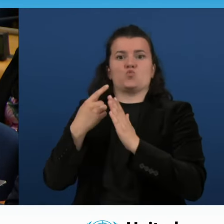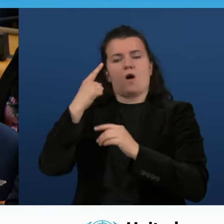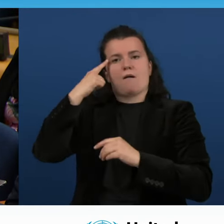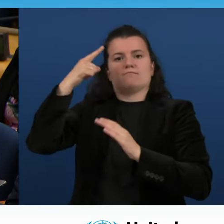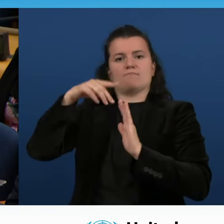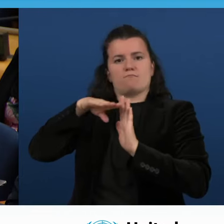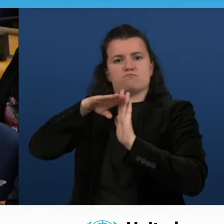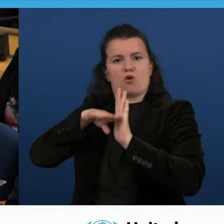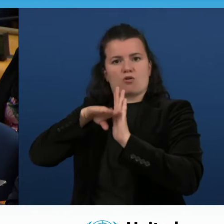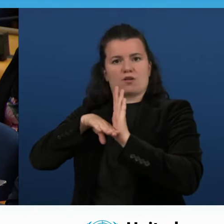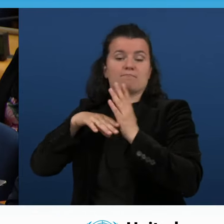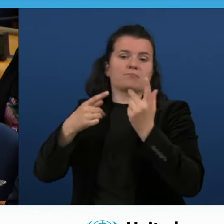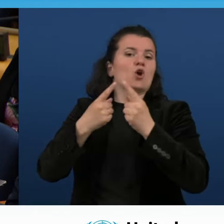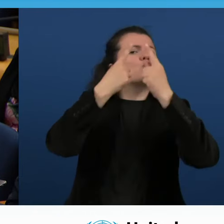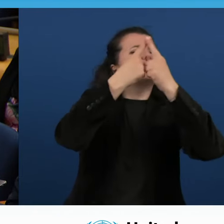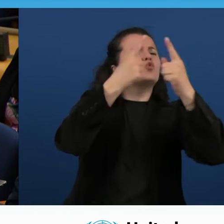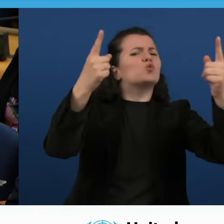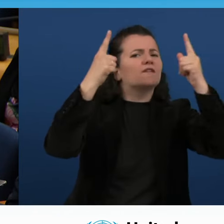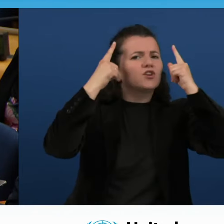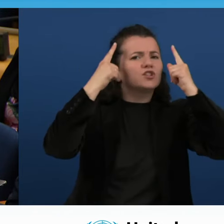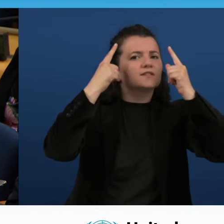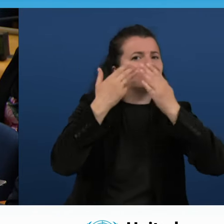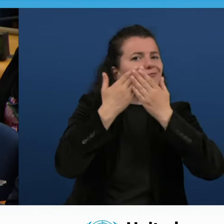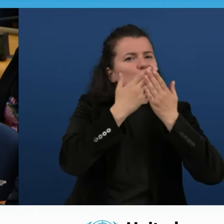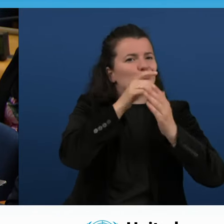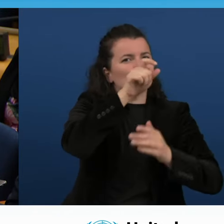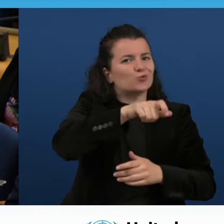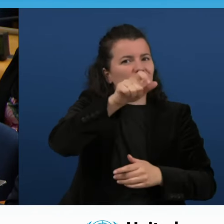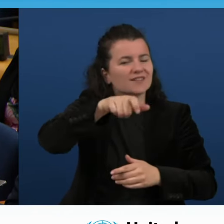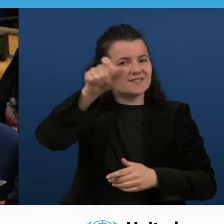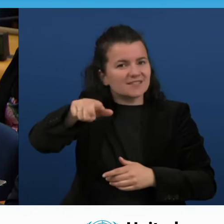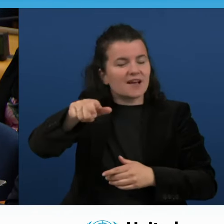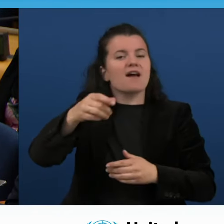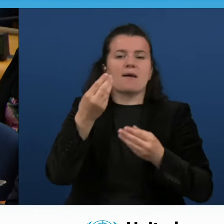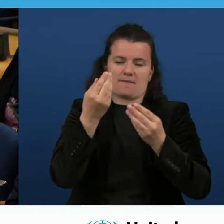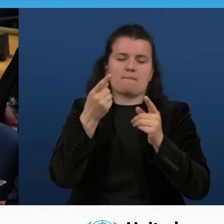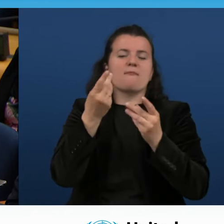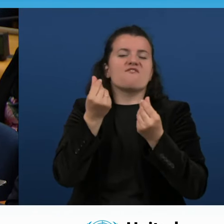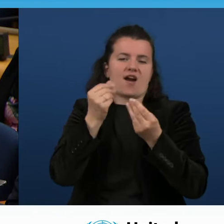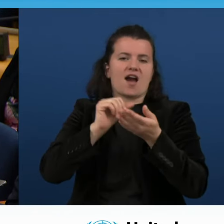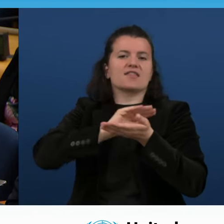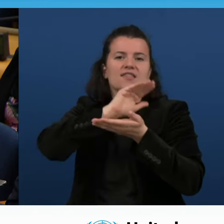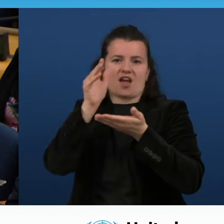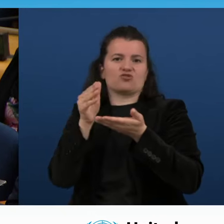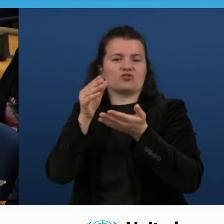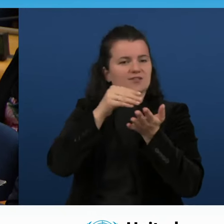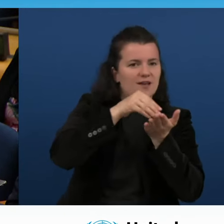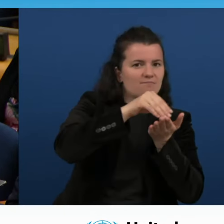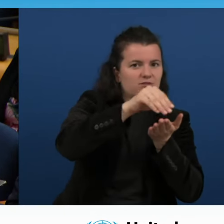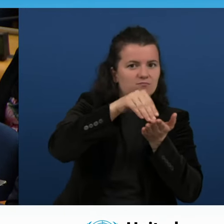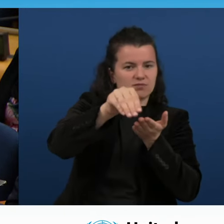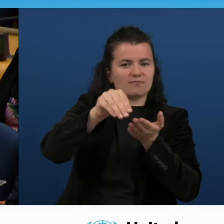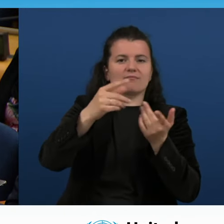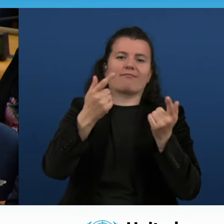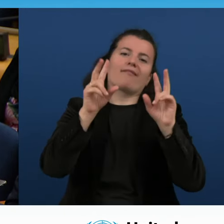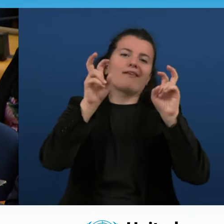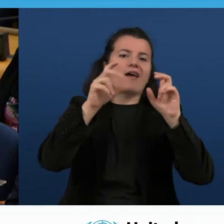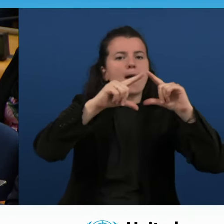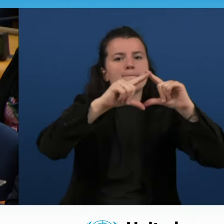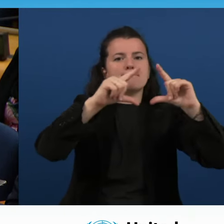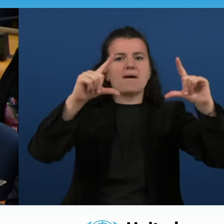the objective to promote financial inclusion by means of banking tools based on direct and